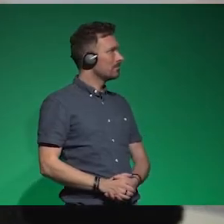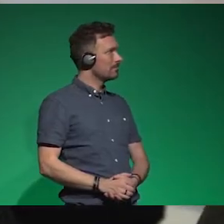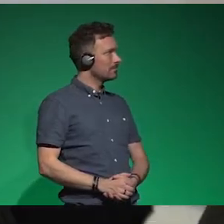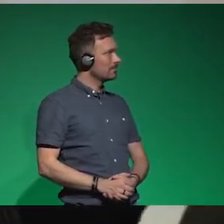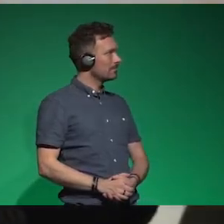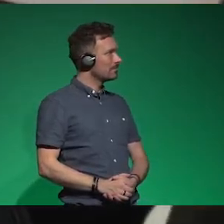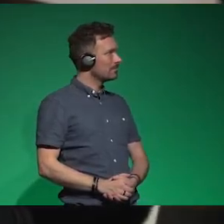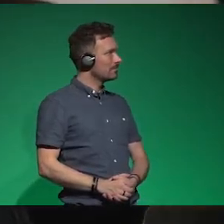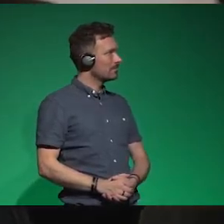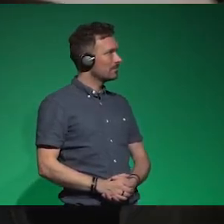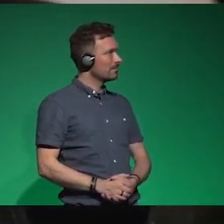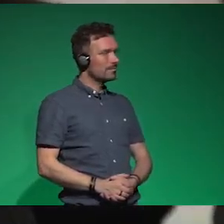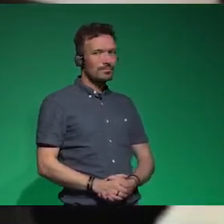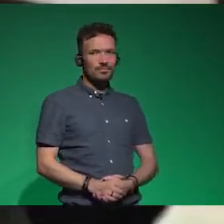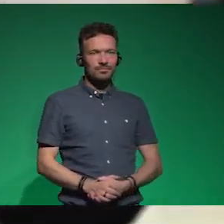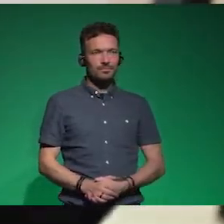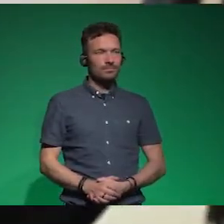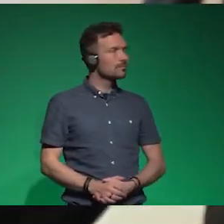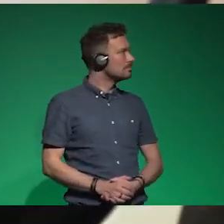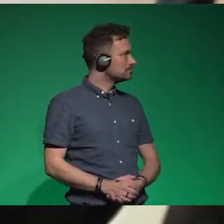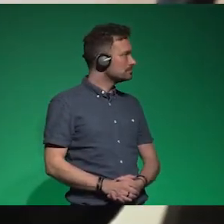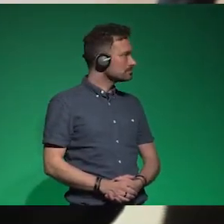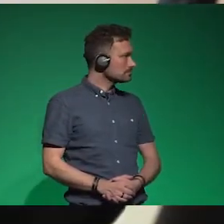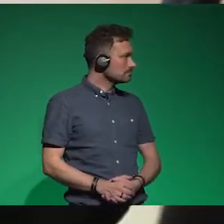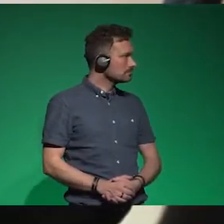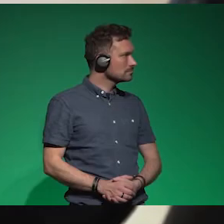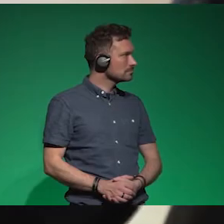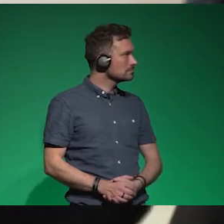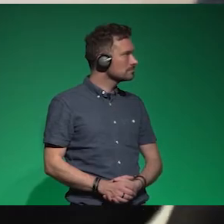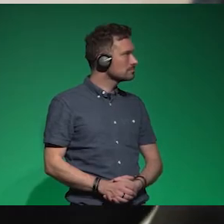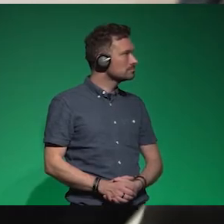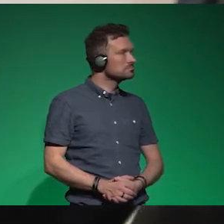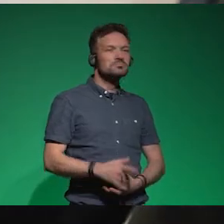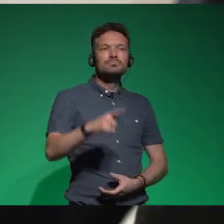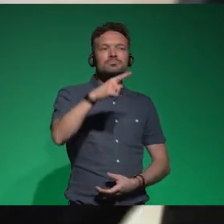Well, thank you very much from my side as well. Ade, I have just one side question, which is